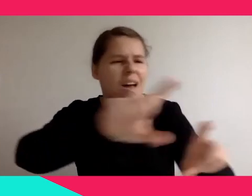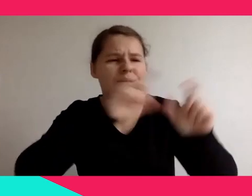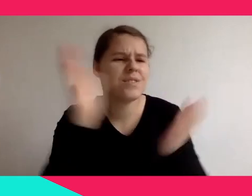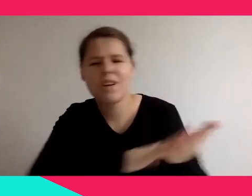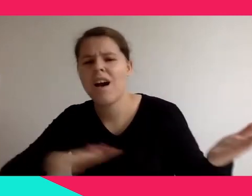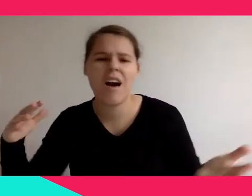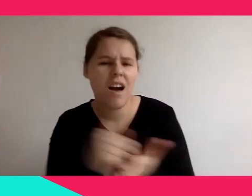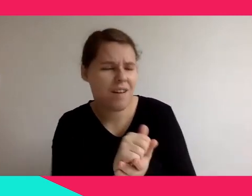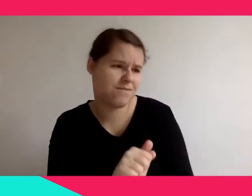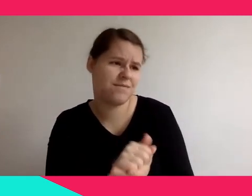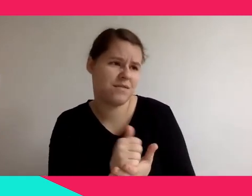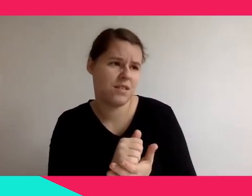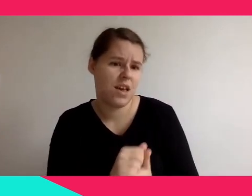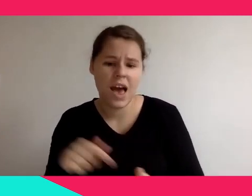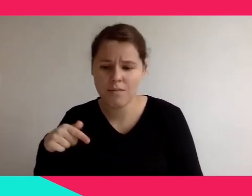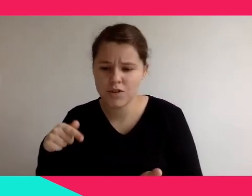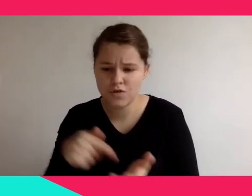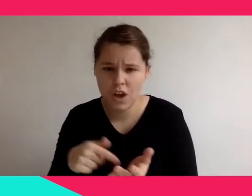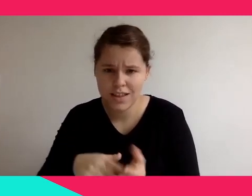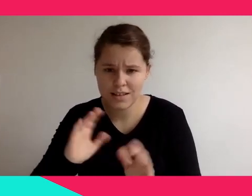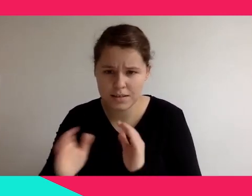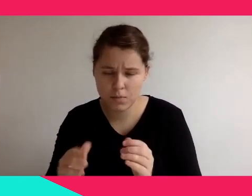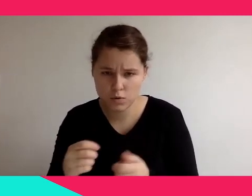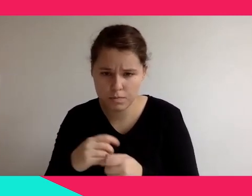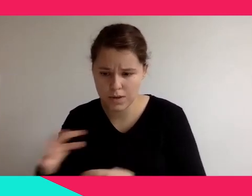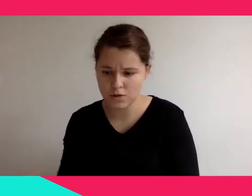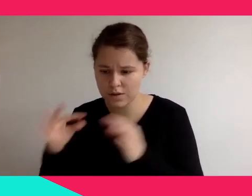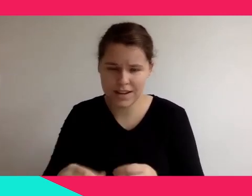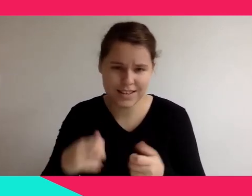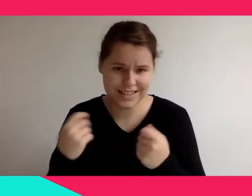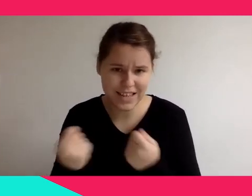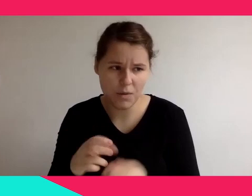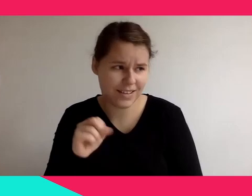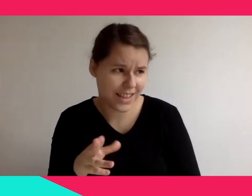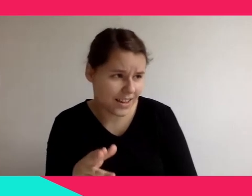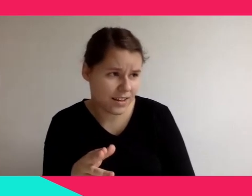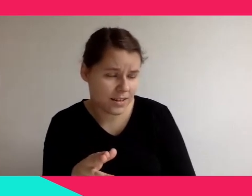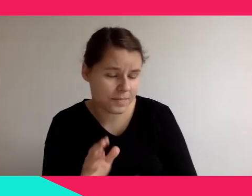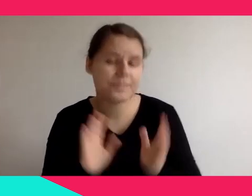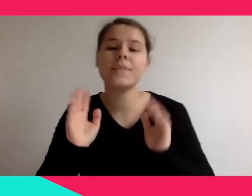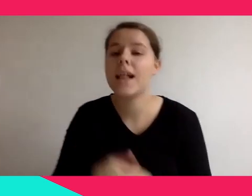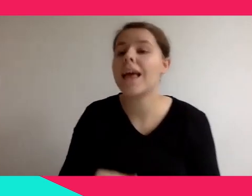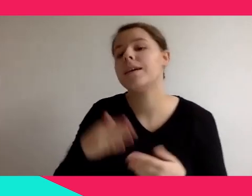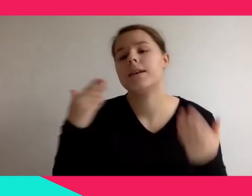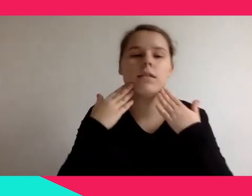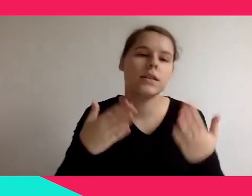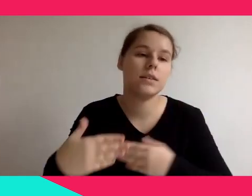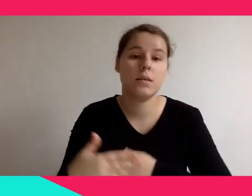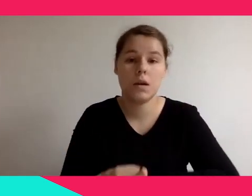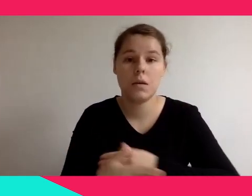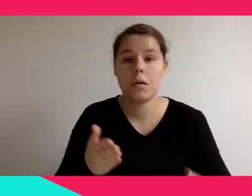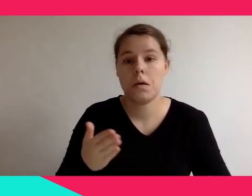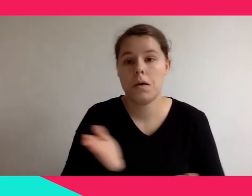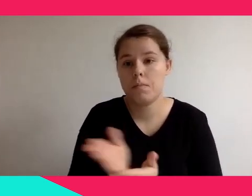But with help of our management, we were able to get into a dialogue. And what we